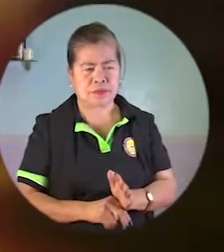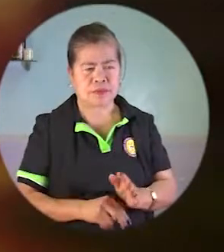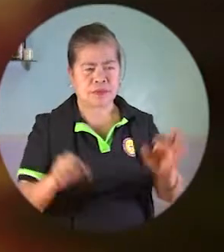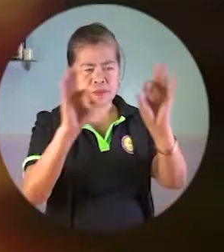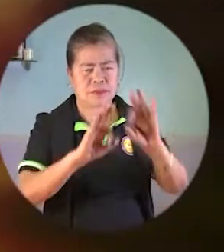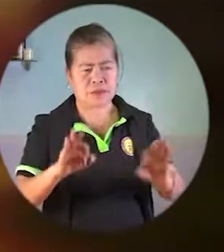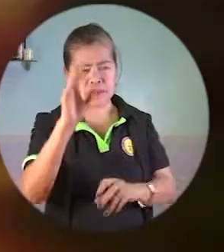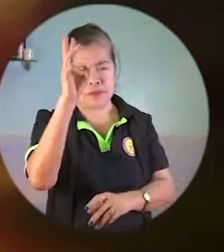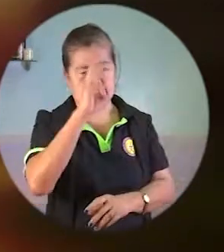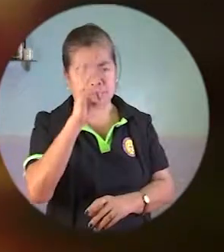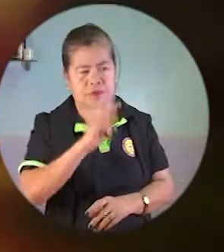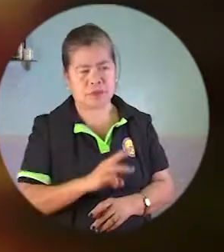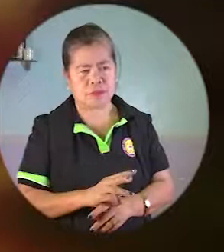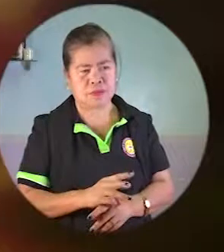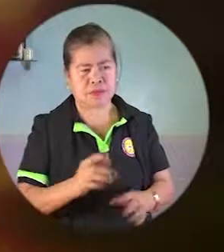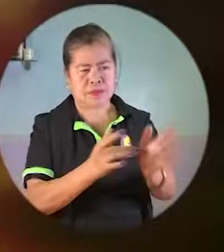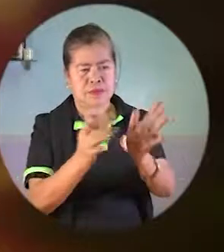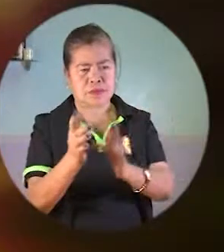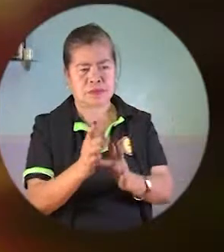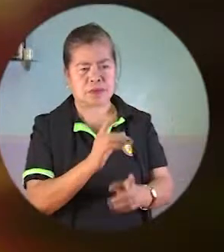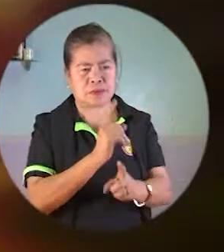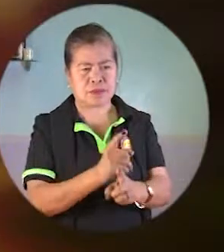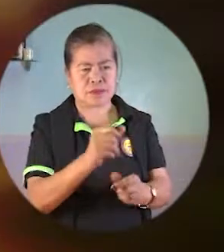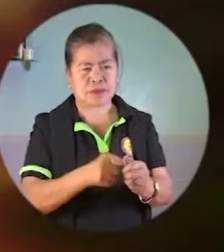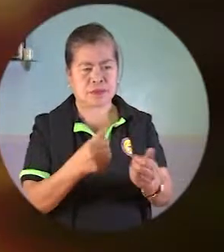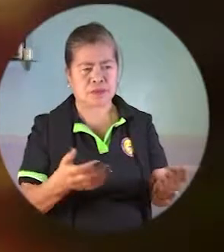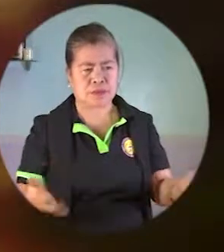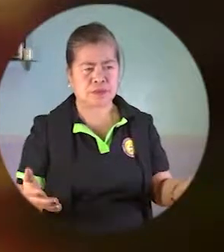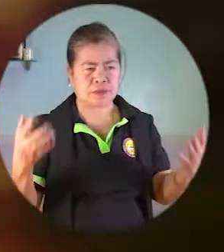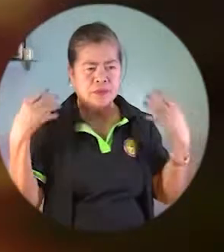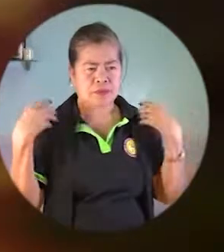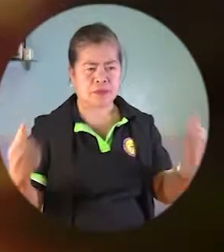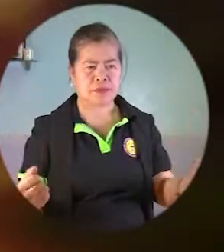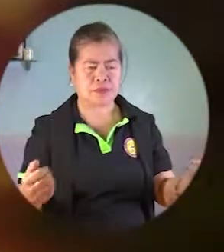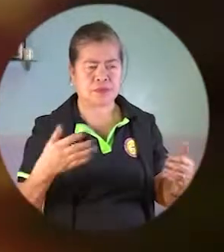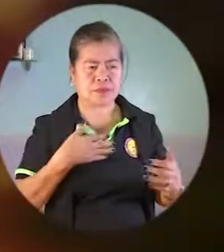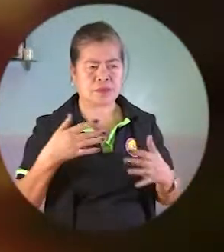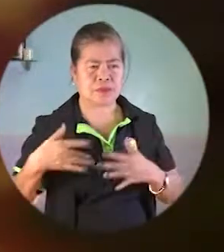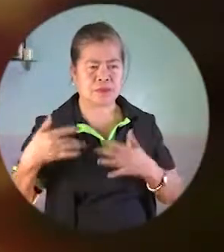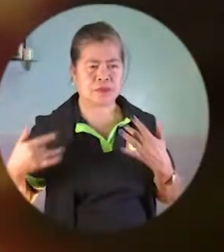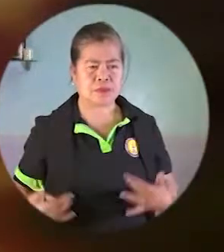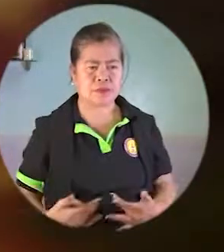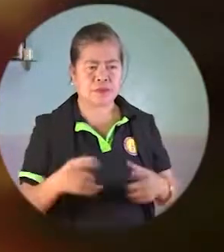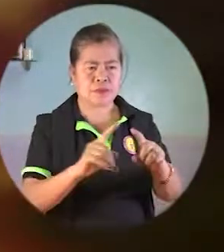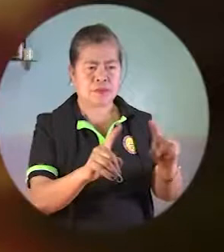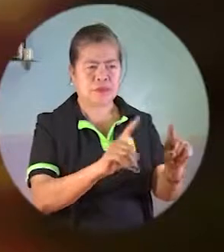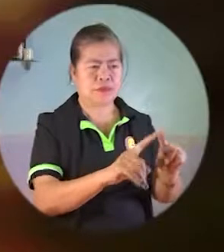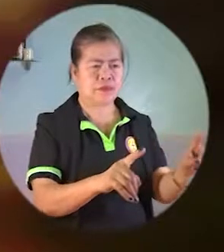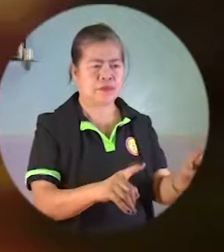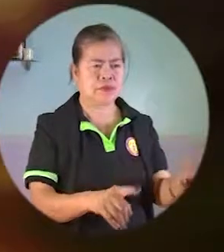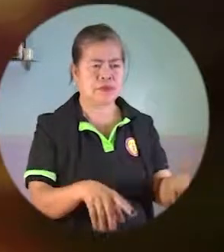perversion, and form wisdom, Jesus Christ's truth in everything. Heal my heart